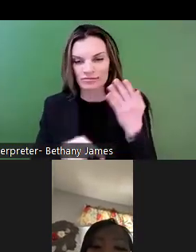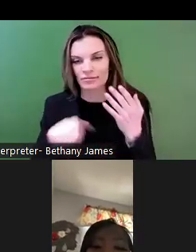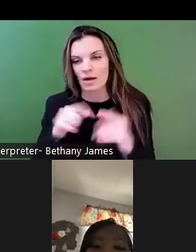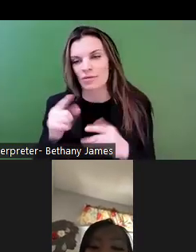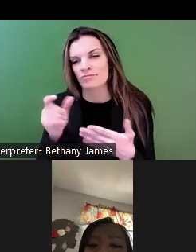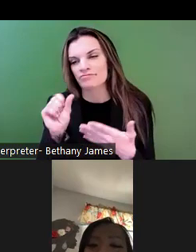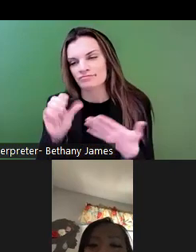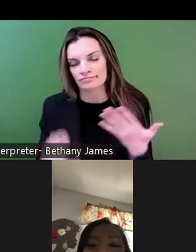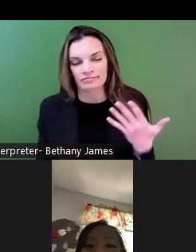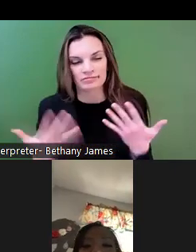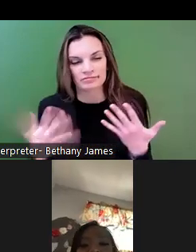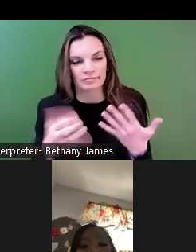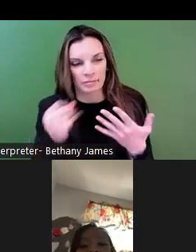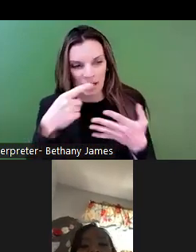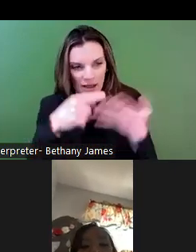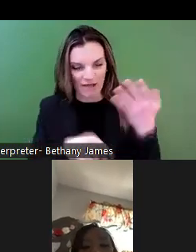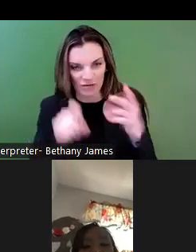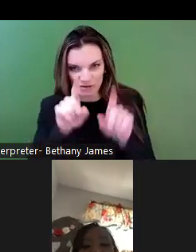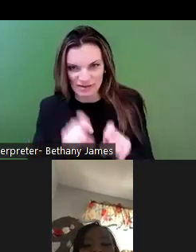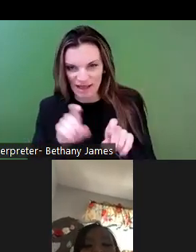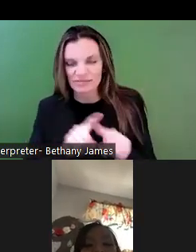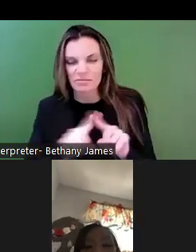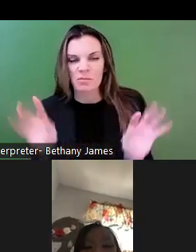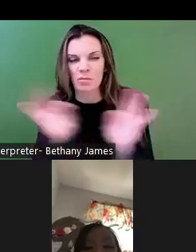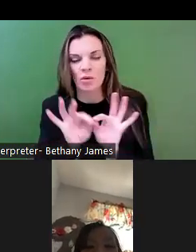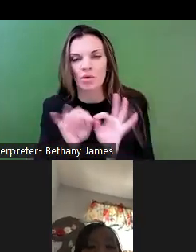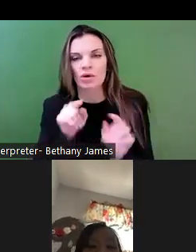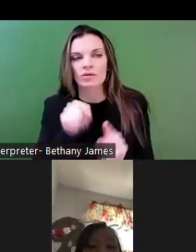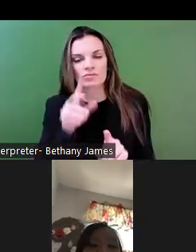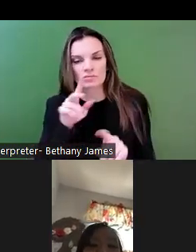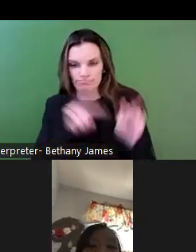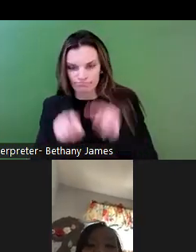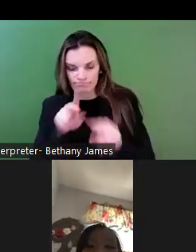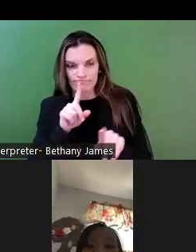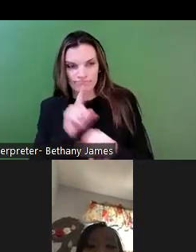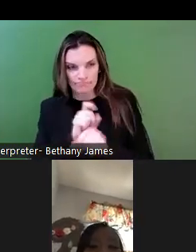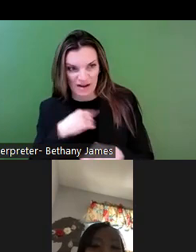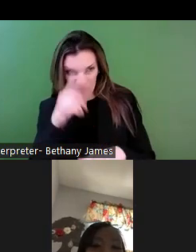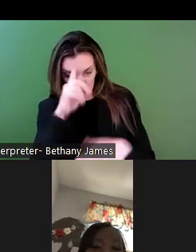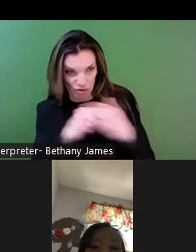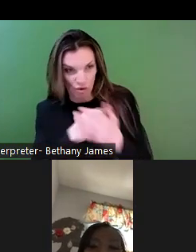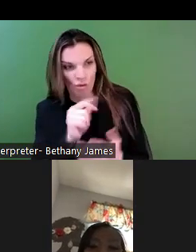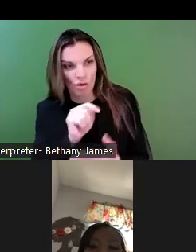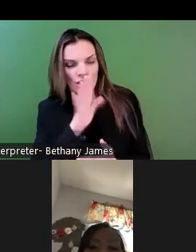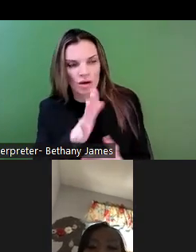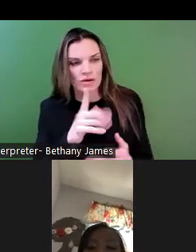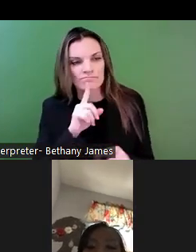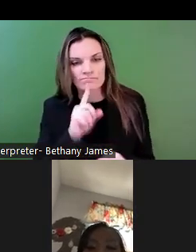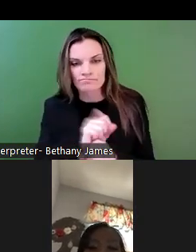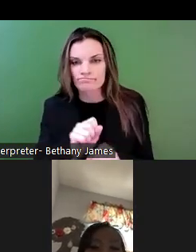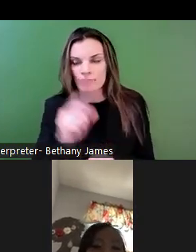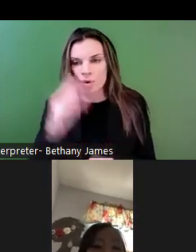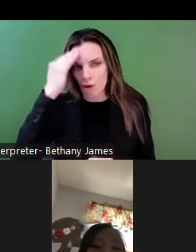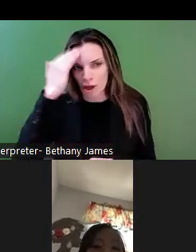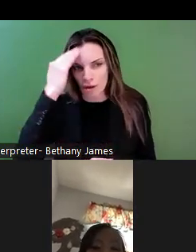like with it because you have to do so many things. So it tells, but the main things that you assess, like level of consciousness, their gaze, their visual, their speech,